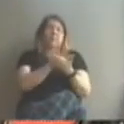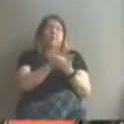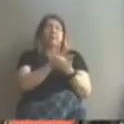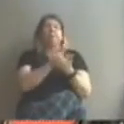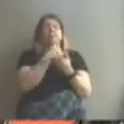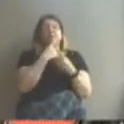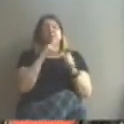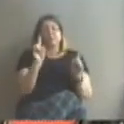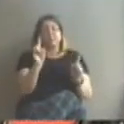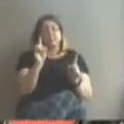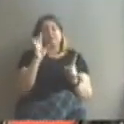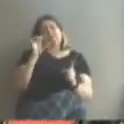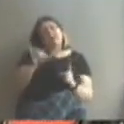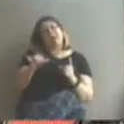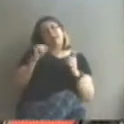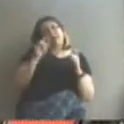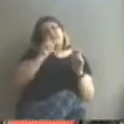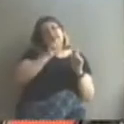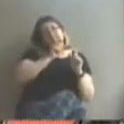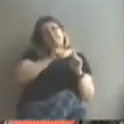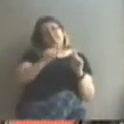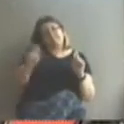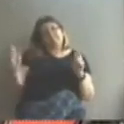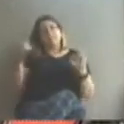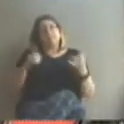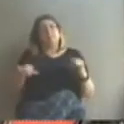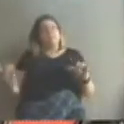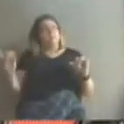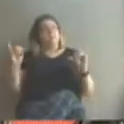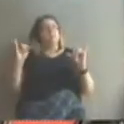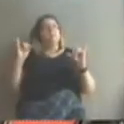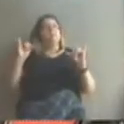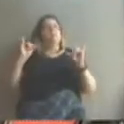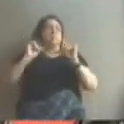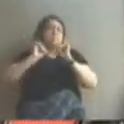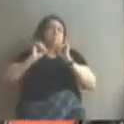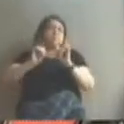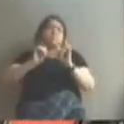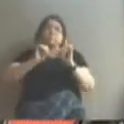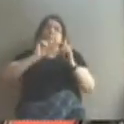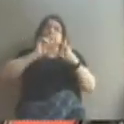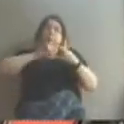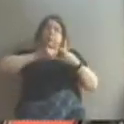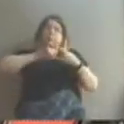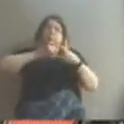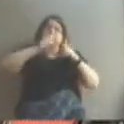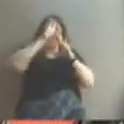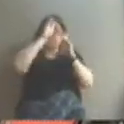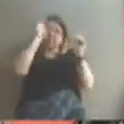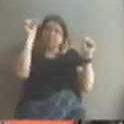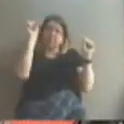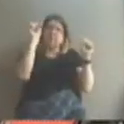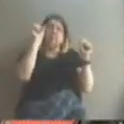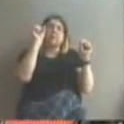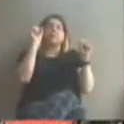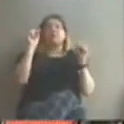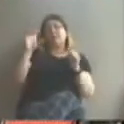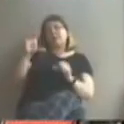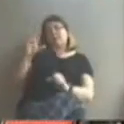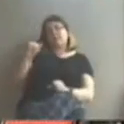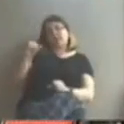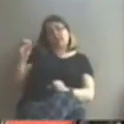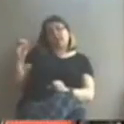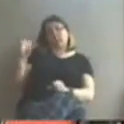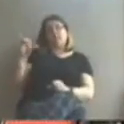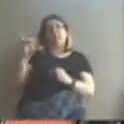Academic Achievement. That dotted line still has the maintaining of supervision to the superintendent, but a dotted line to the CAO, as that